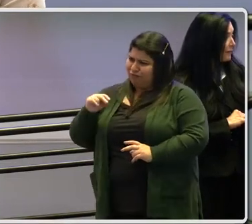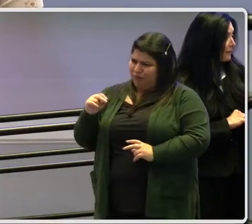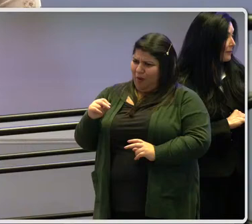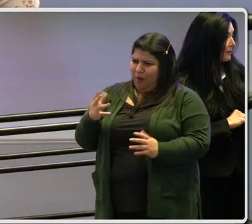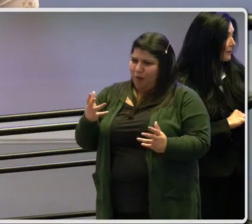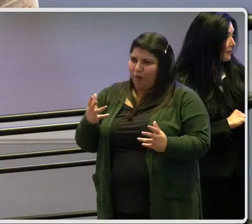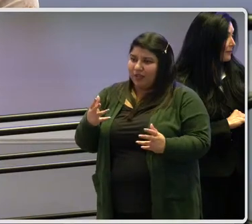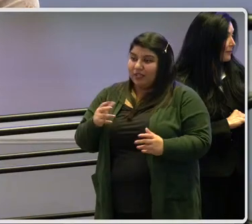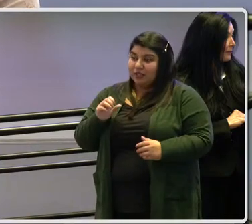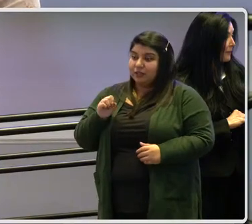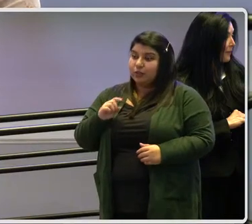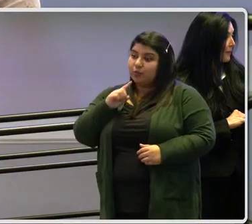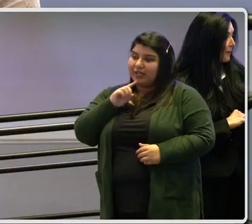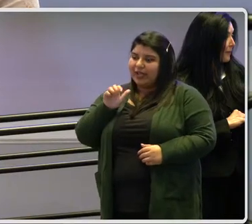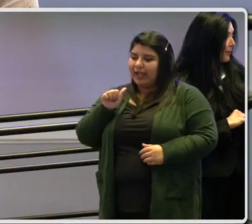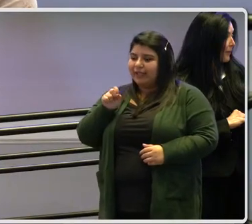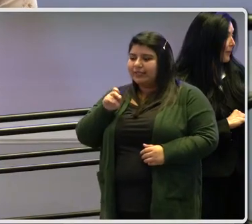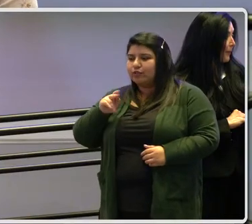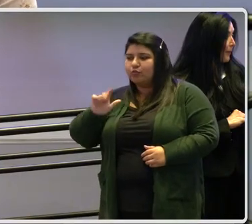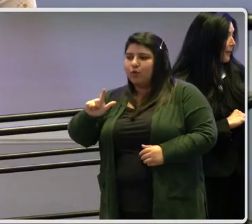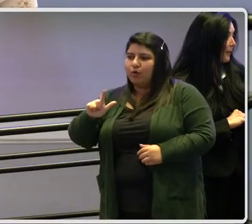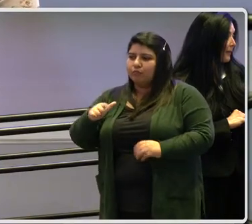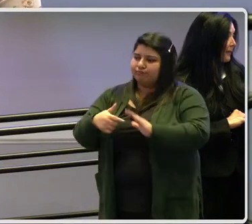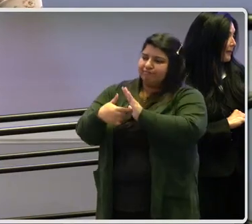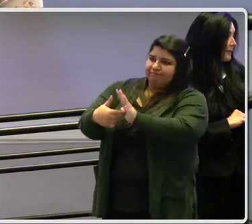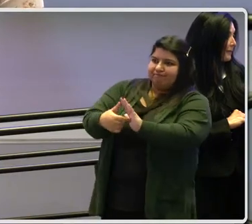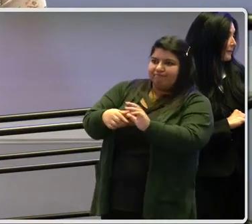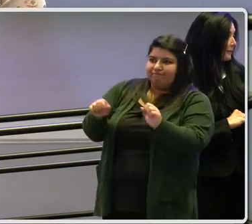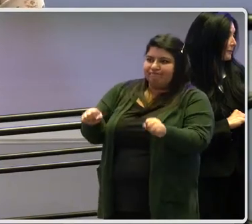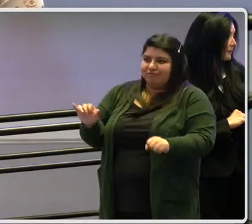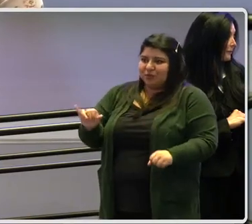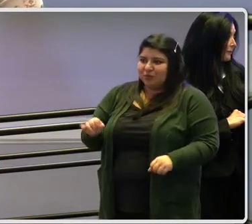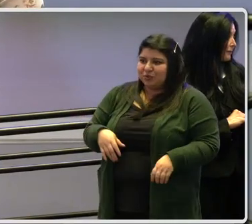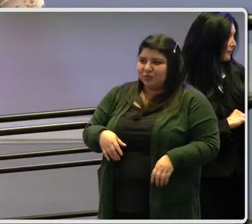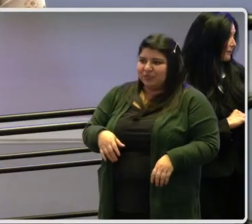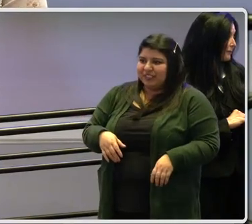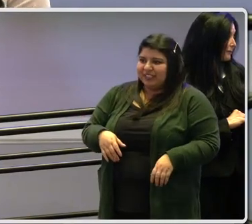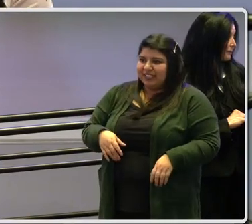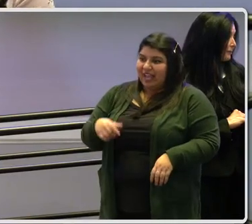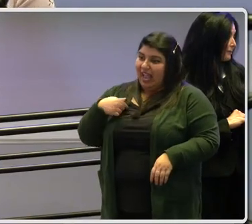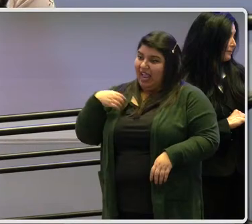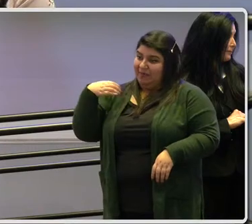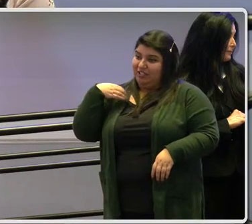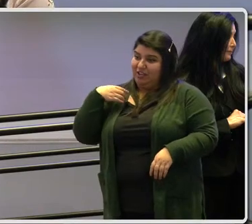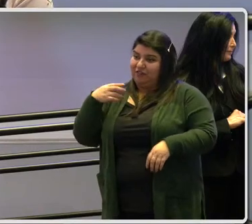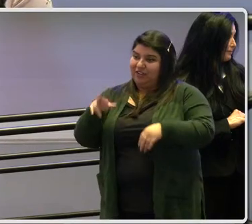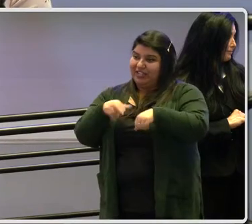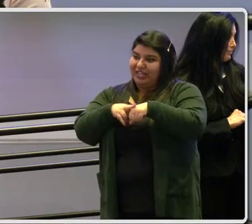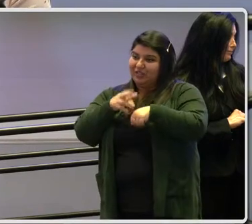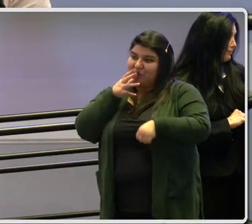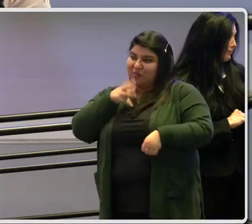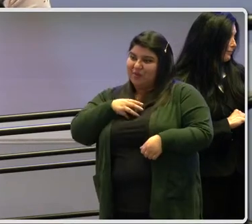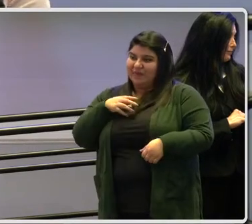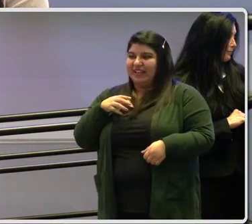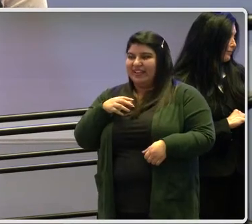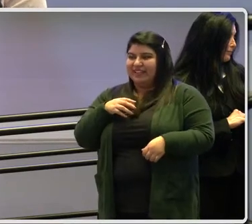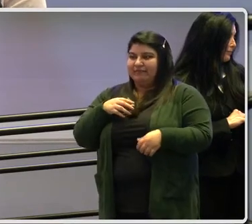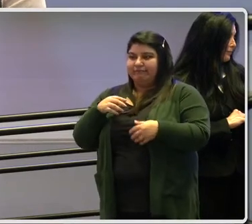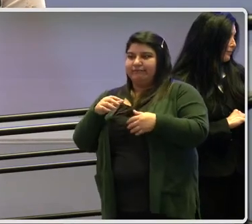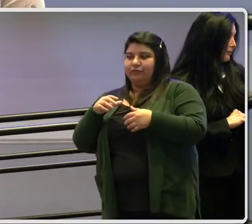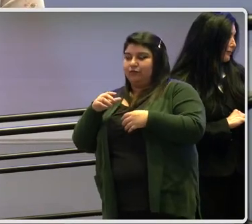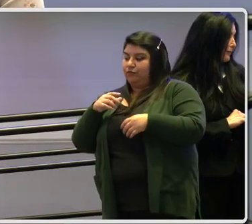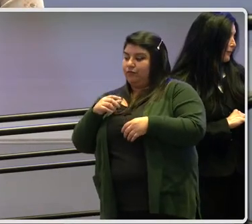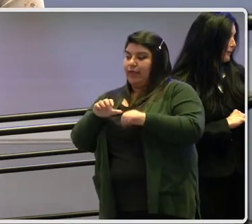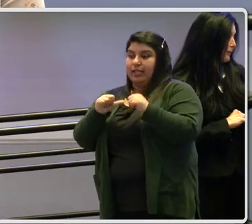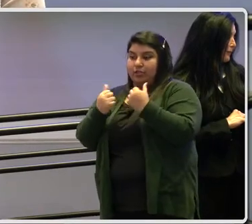able to discuss asexuality studies more in detail. I'm now the chair of the National Women's Studies Association Asexuality Studies Caucus,